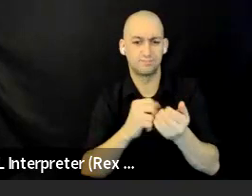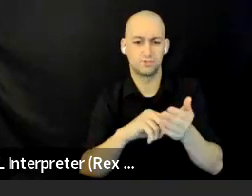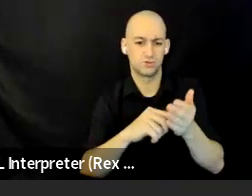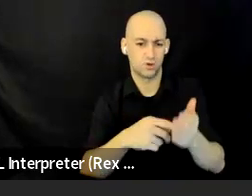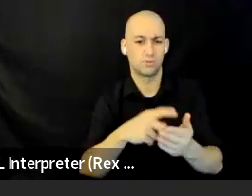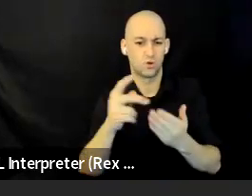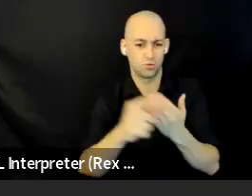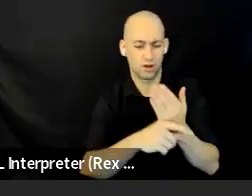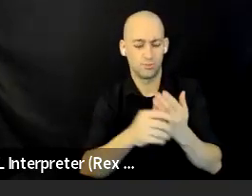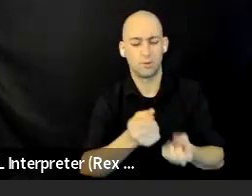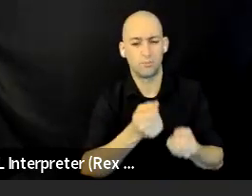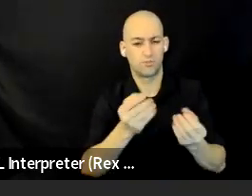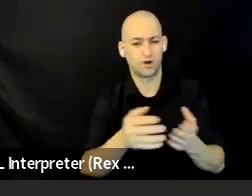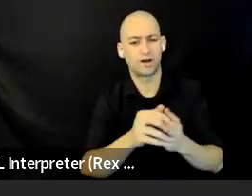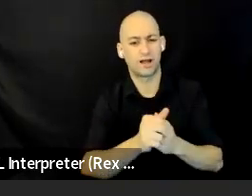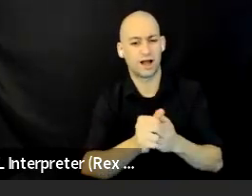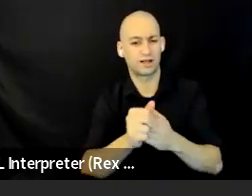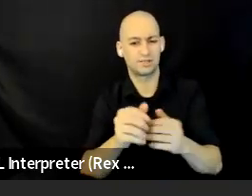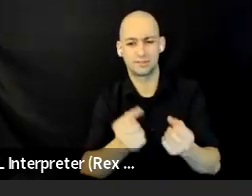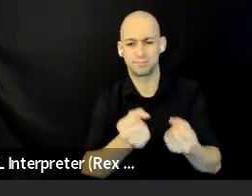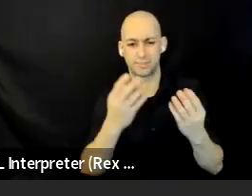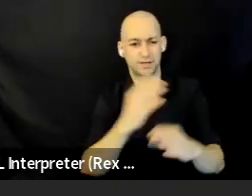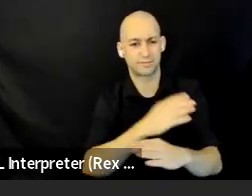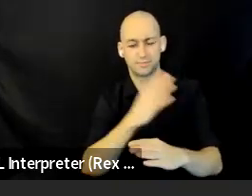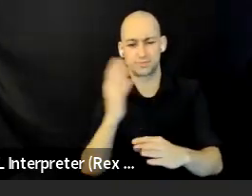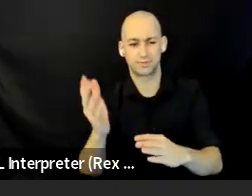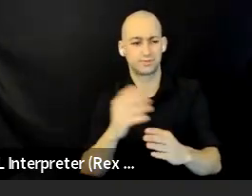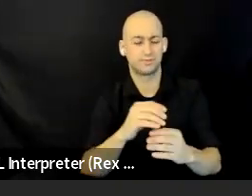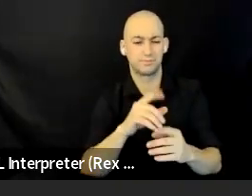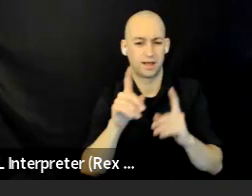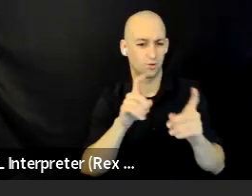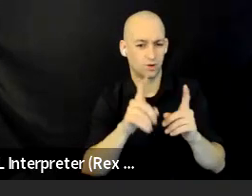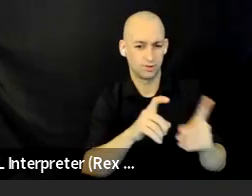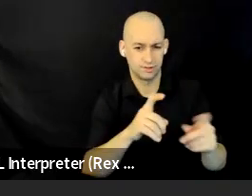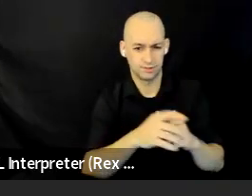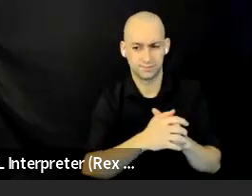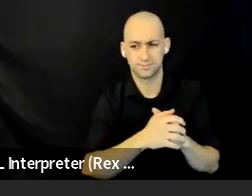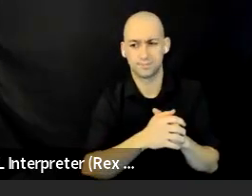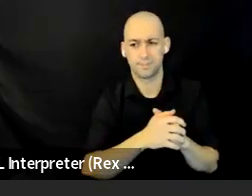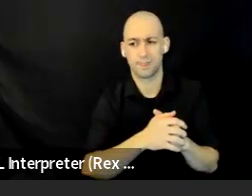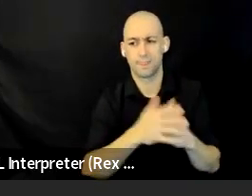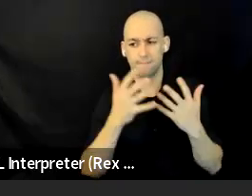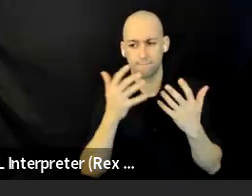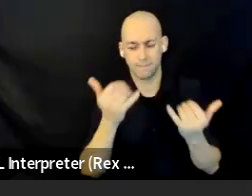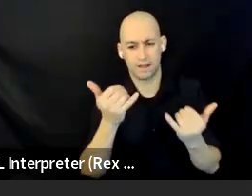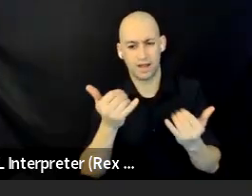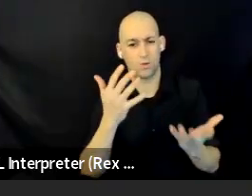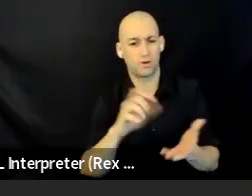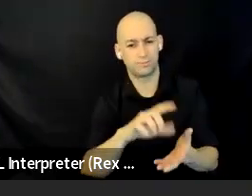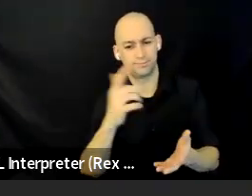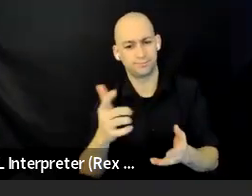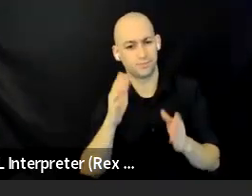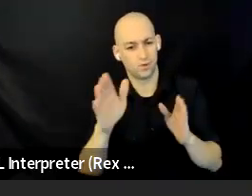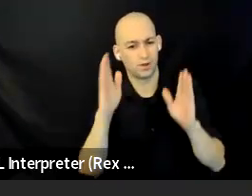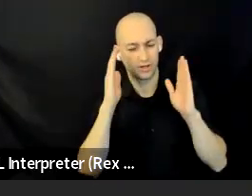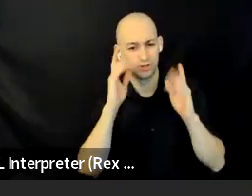many wide-ranging inquiries, and participating in the evaluations process. Now I would like to turn your attention to the accompanying